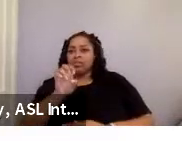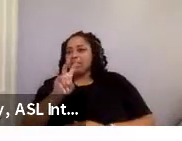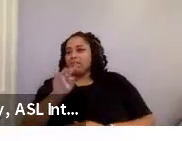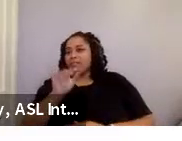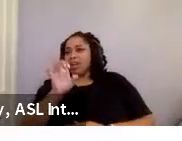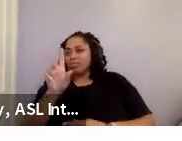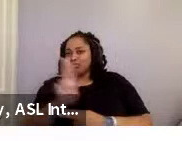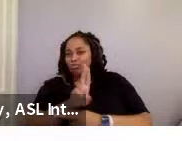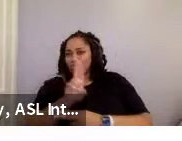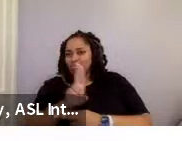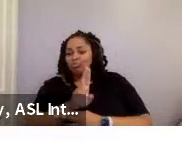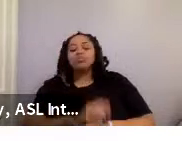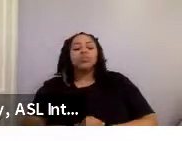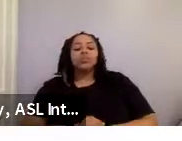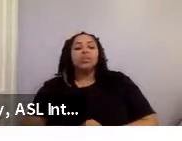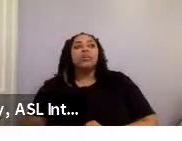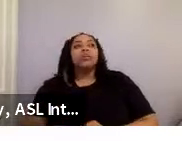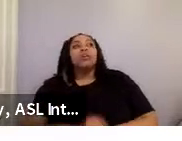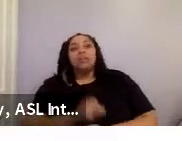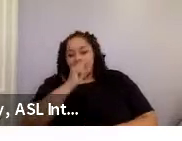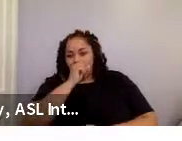you are using.